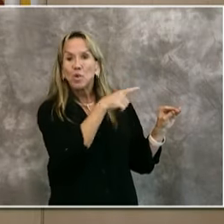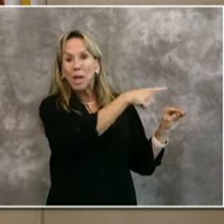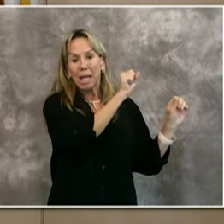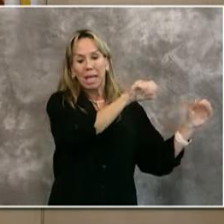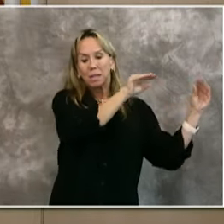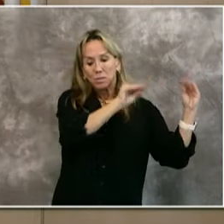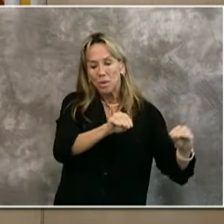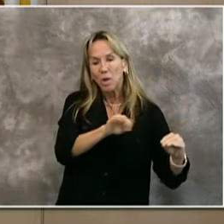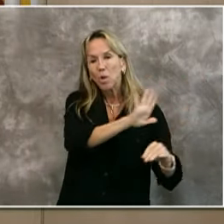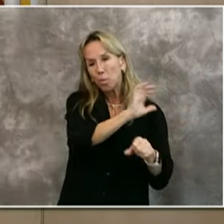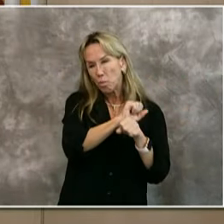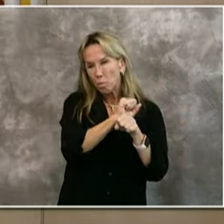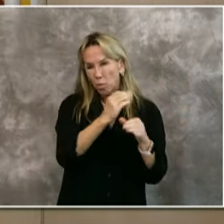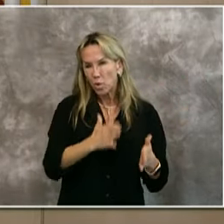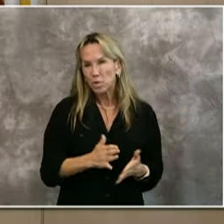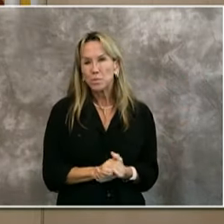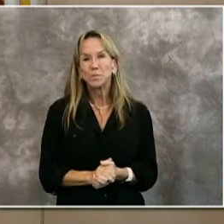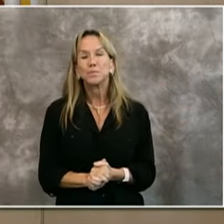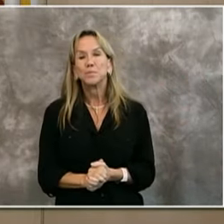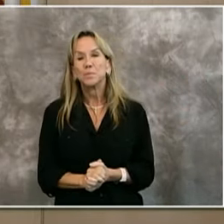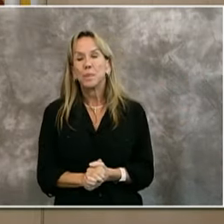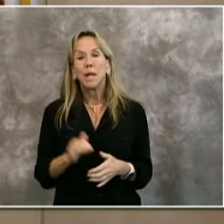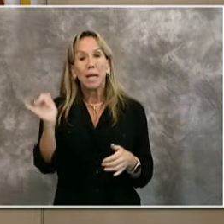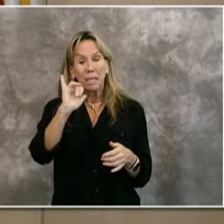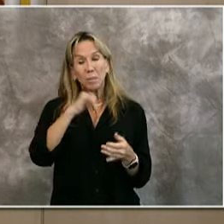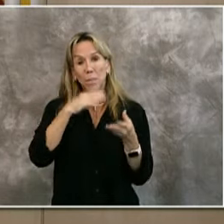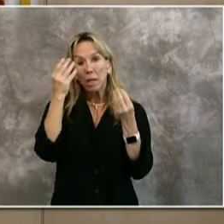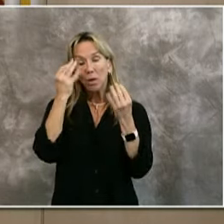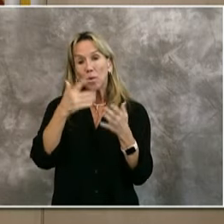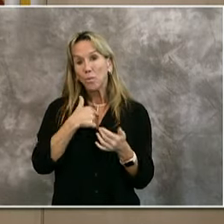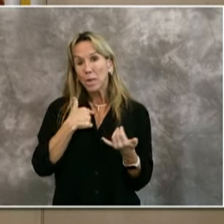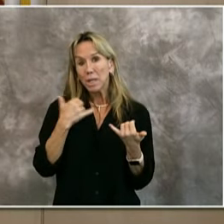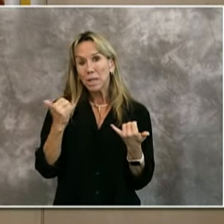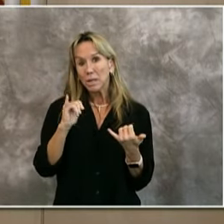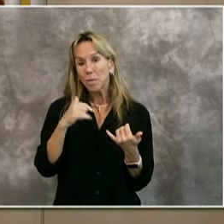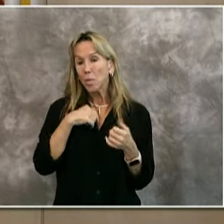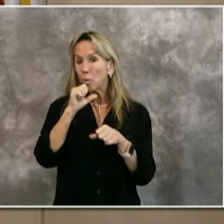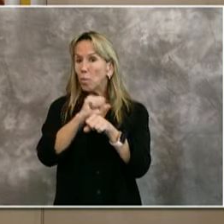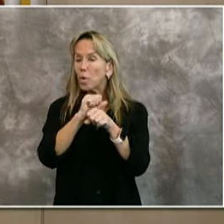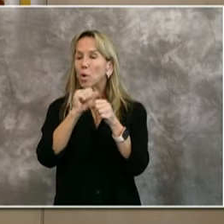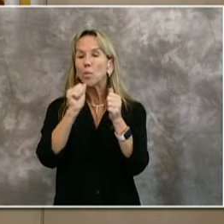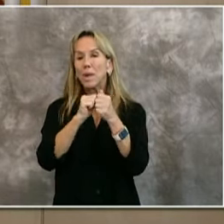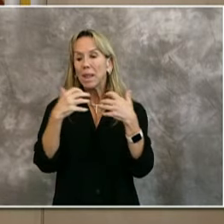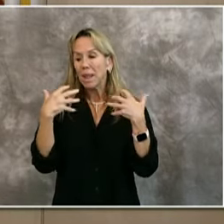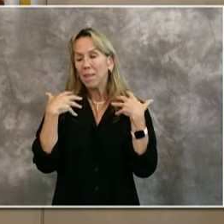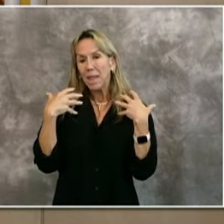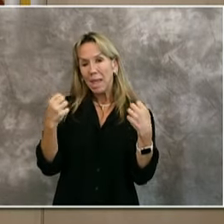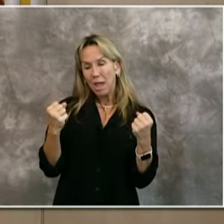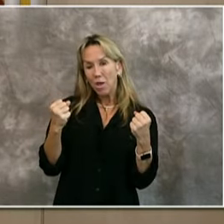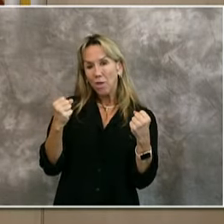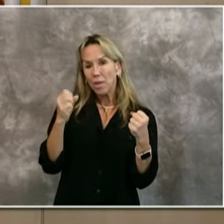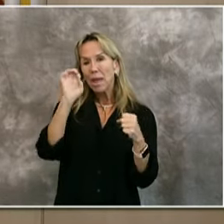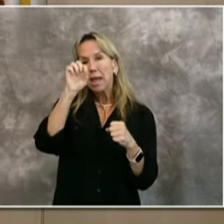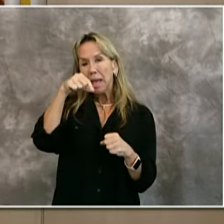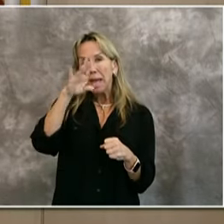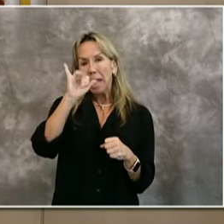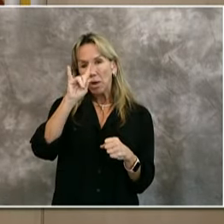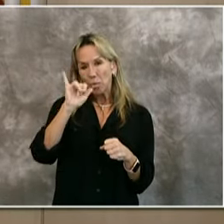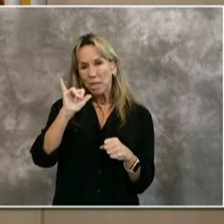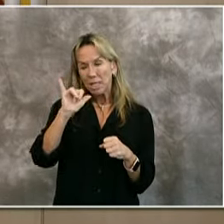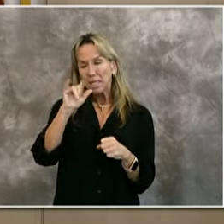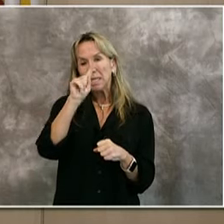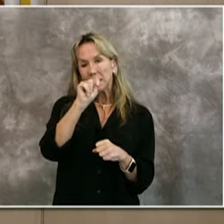also wanted to point out that we are also working with the Health Equity Task Force. They